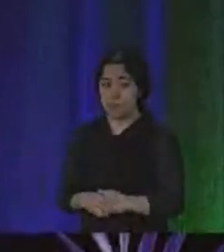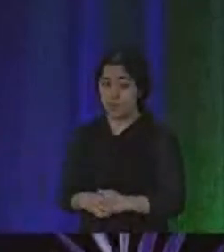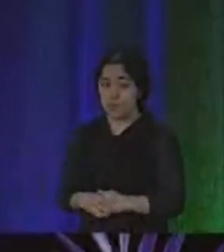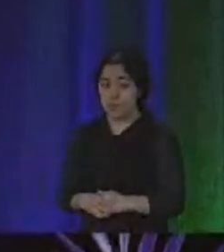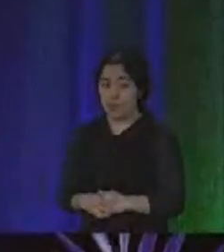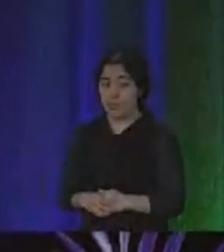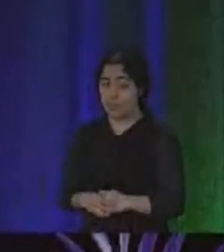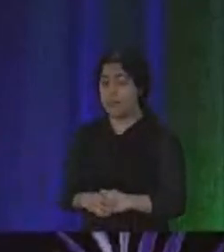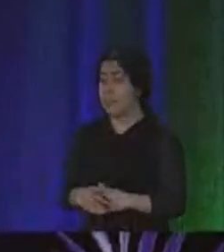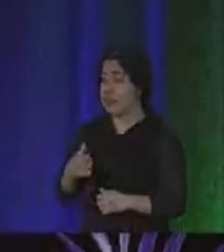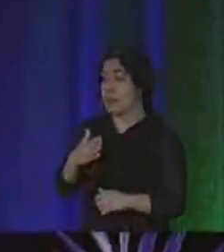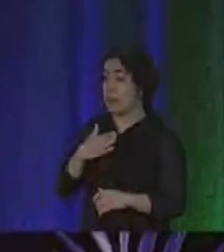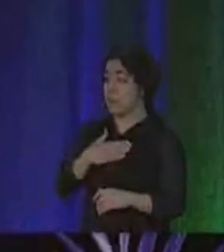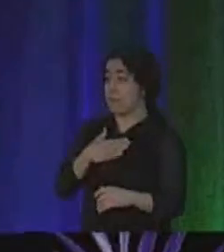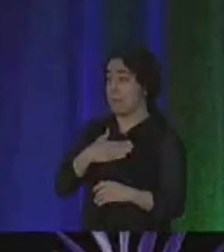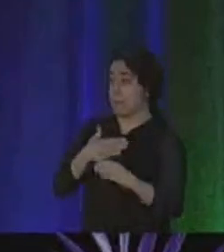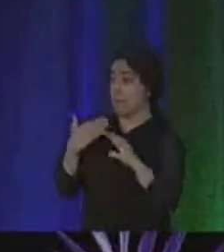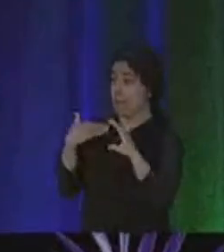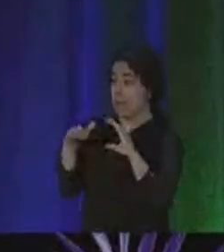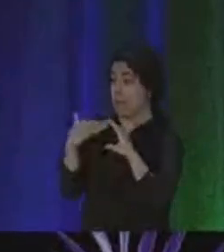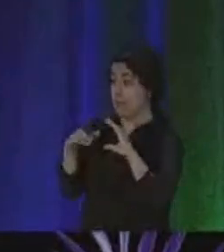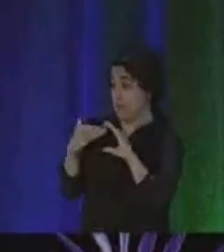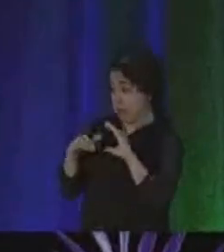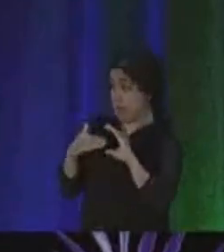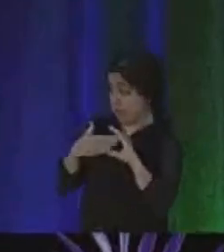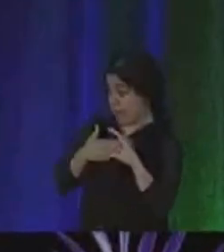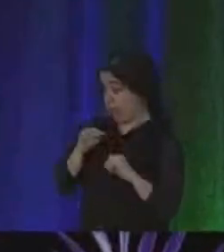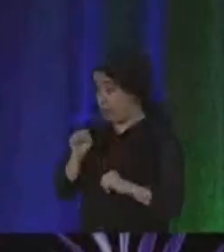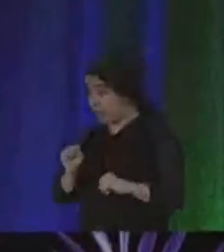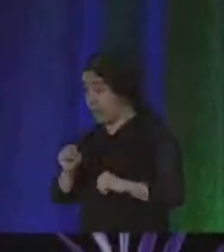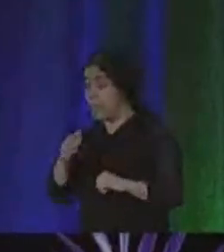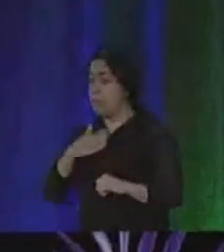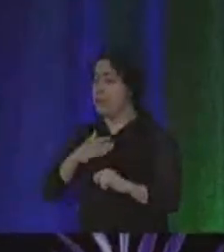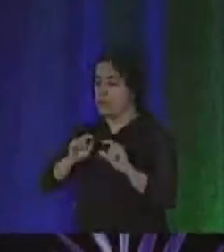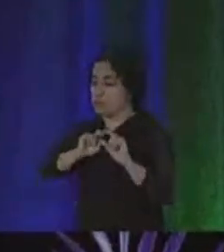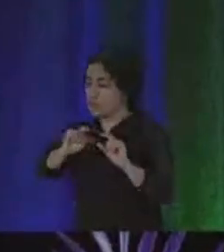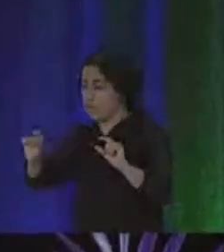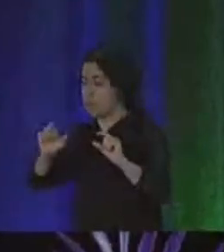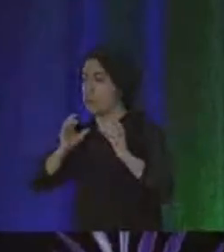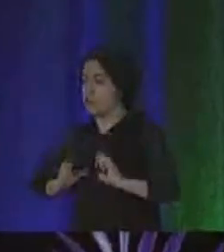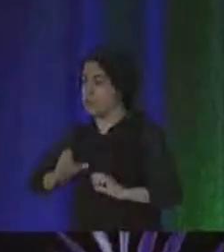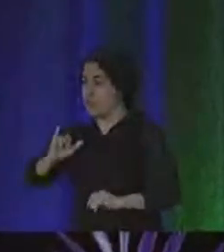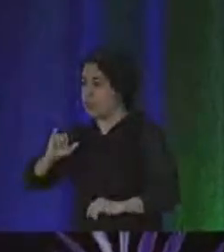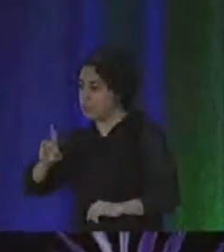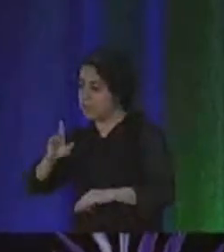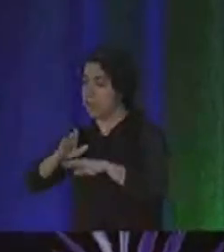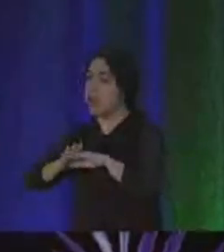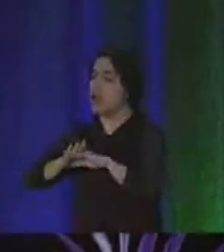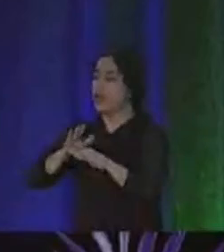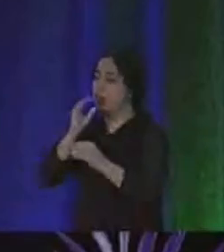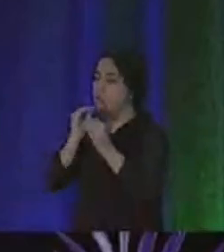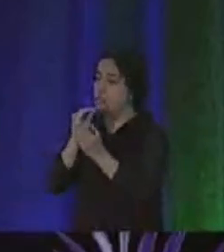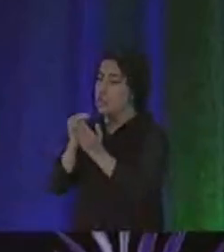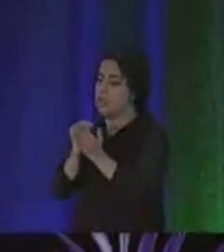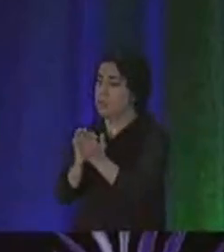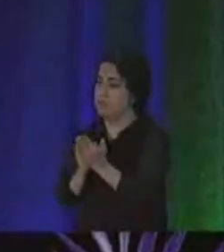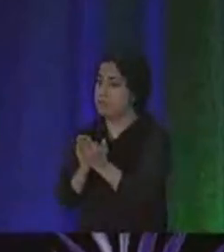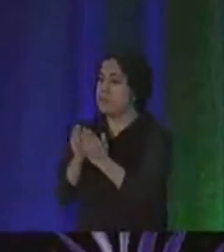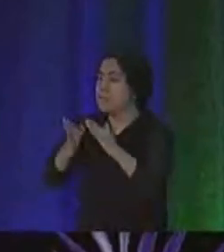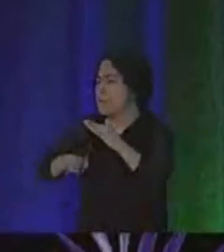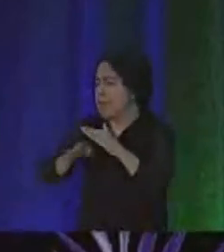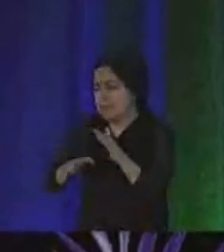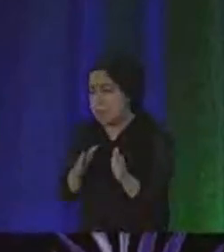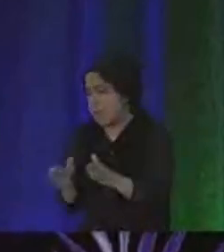We have my email address. We have a Stripe customer ID. I'm set up on the recipe basic plan, but I'm currently trialing, okay?